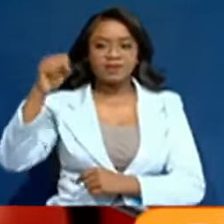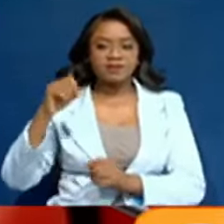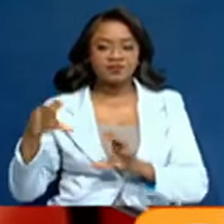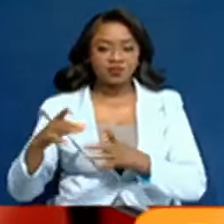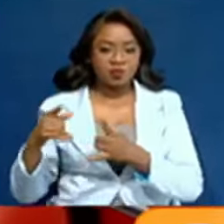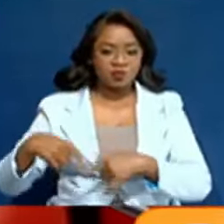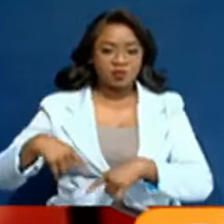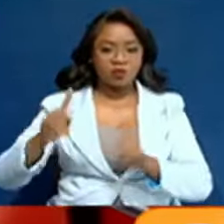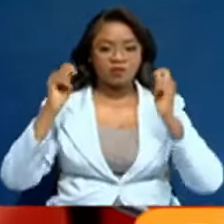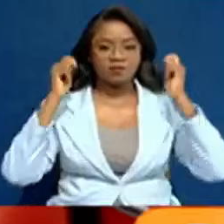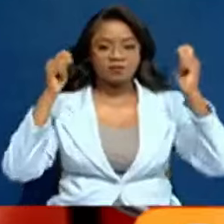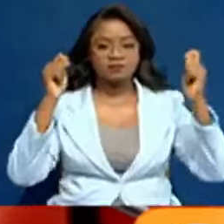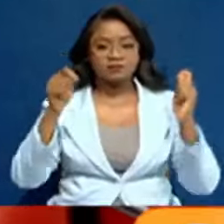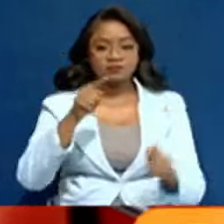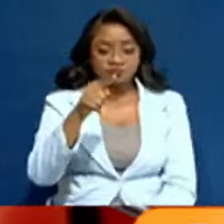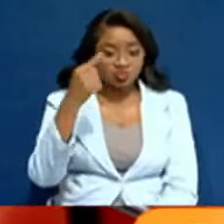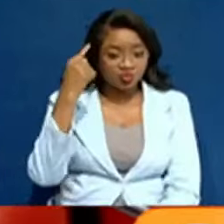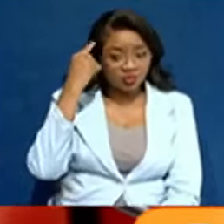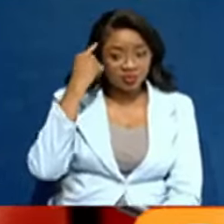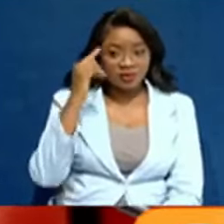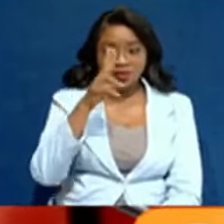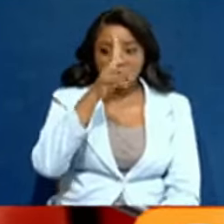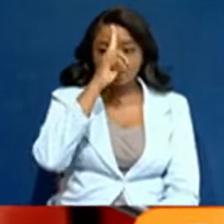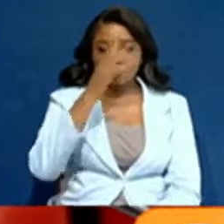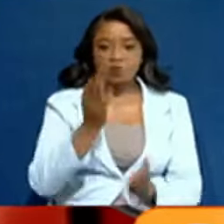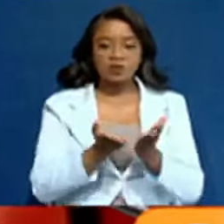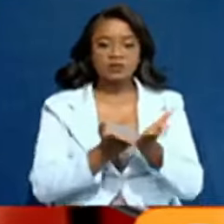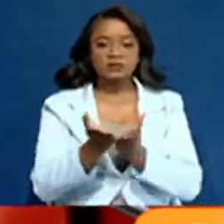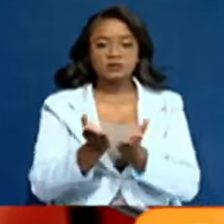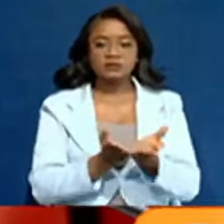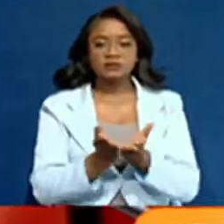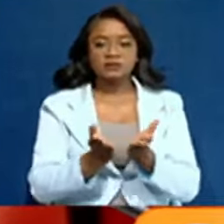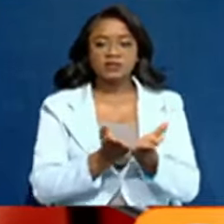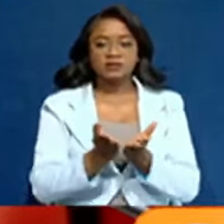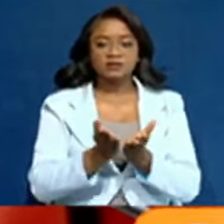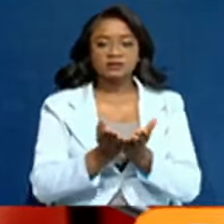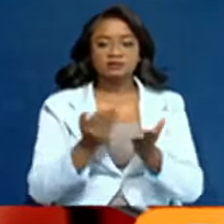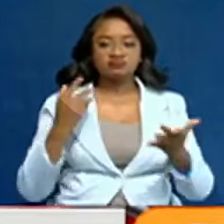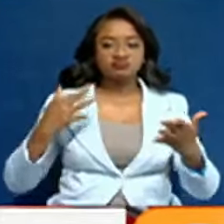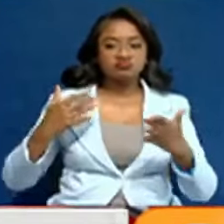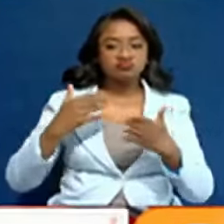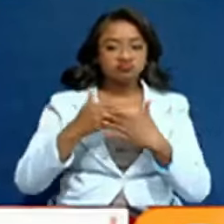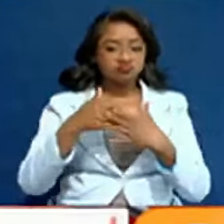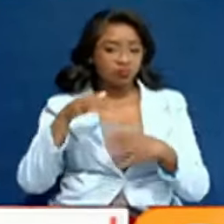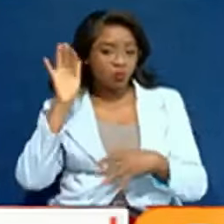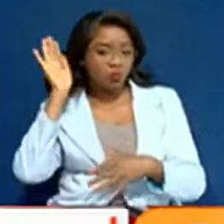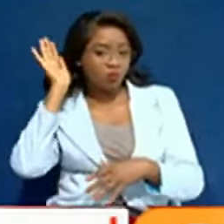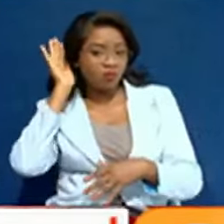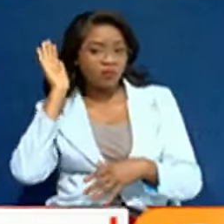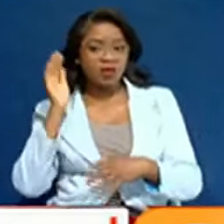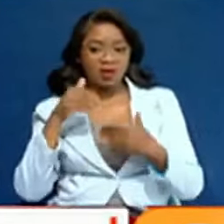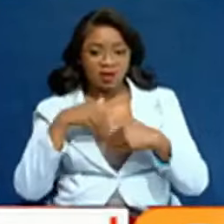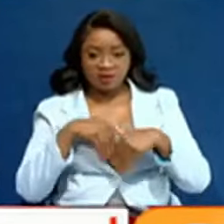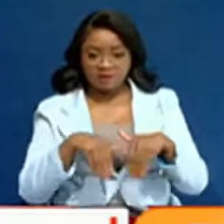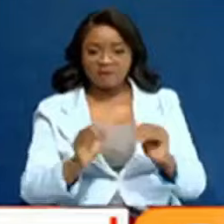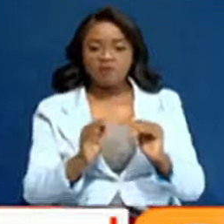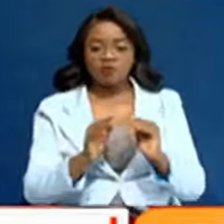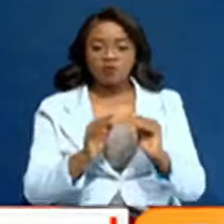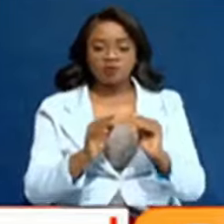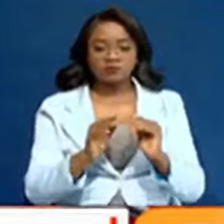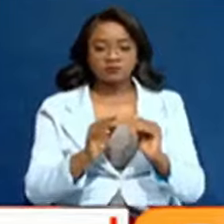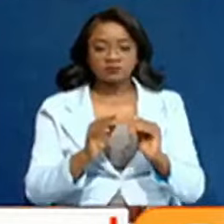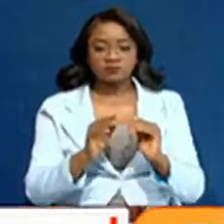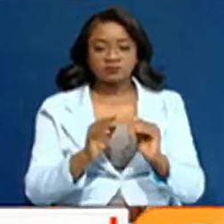service has complied or has been complying to the provisions, especially when